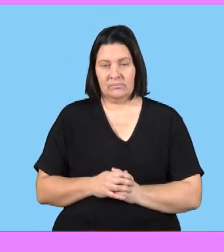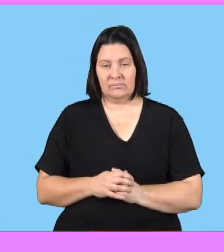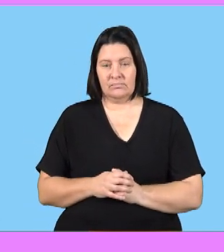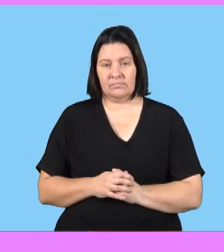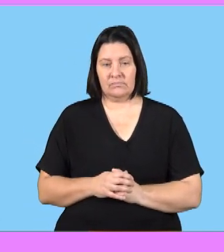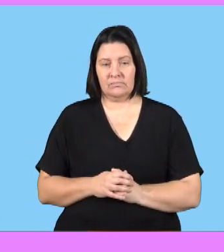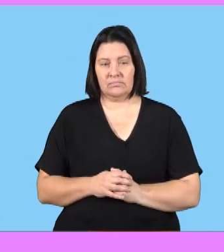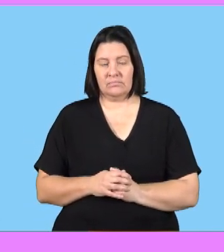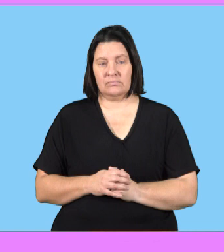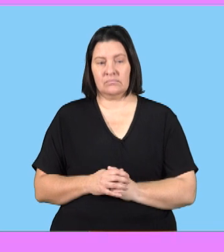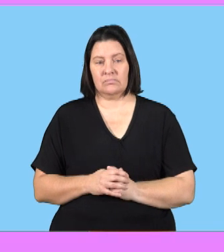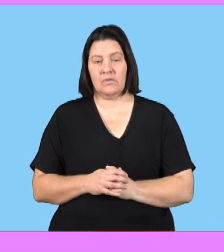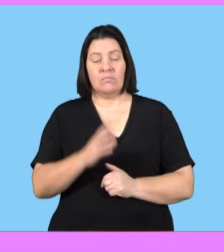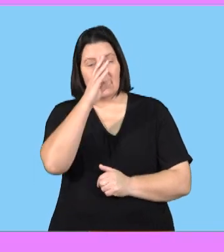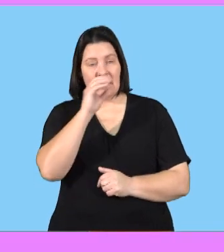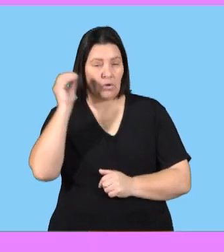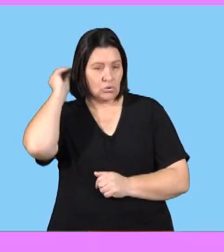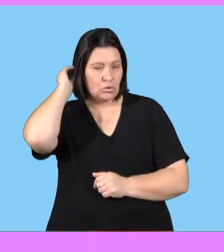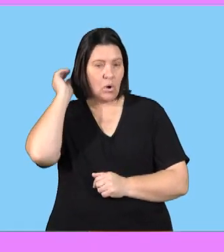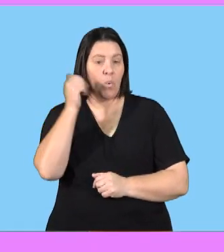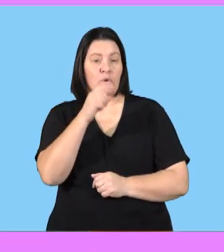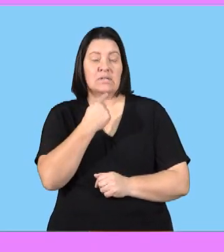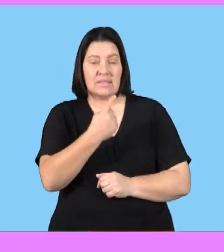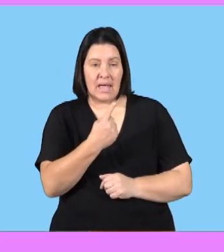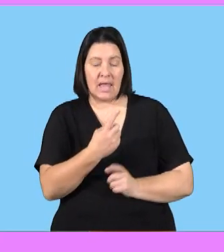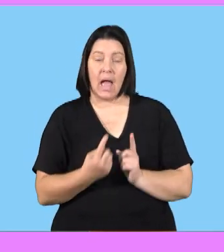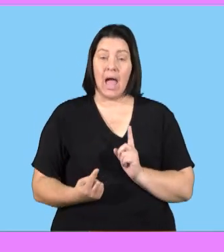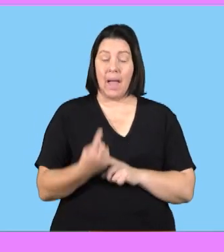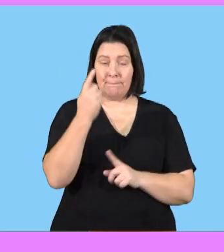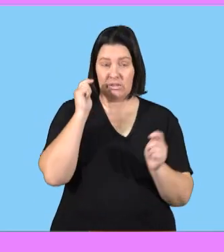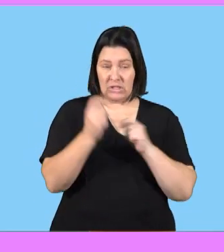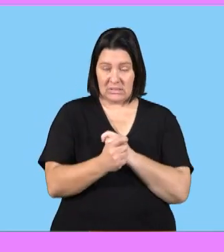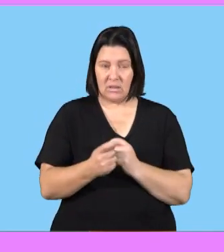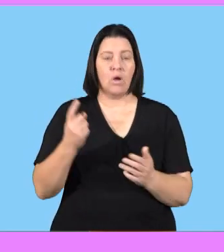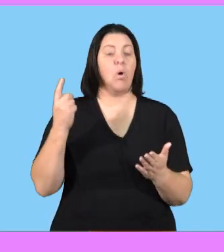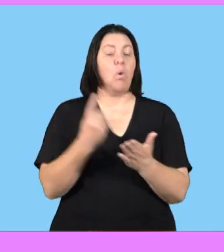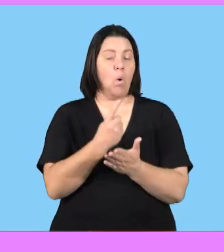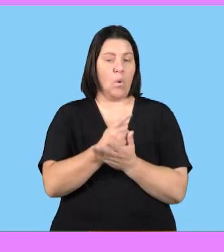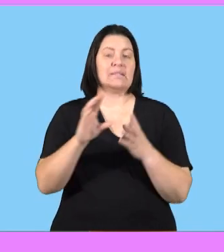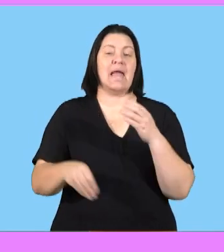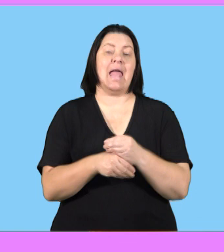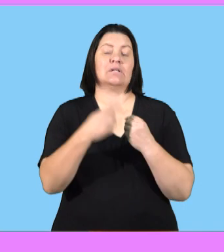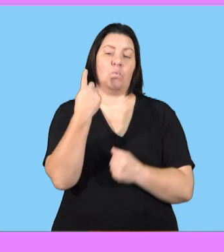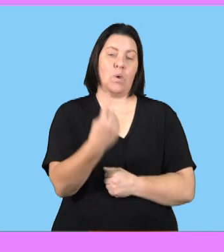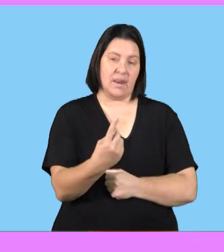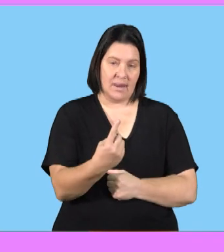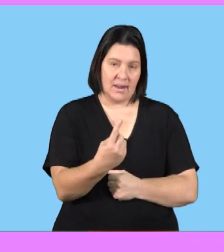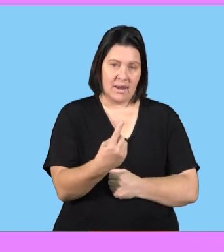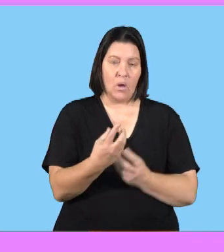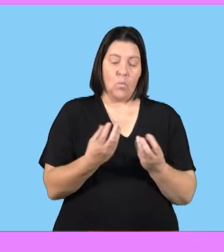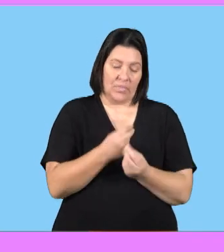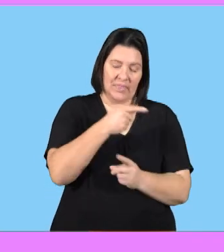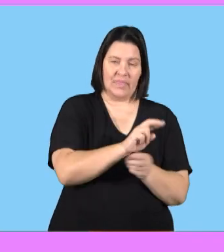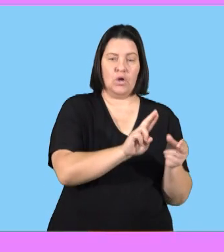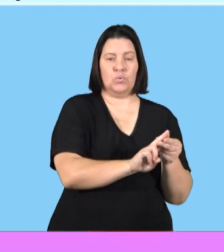be 13 therefore. So take note, when we say you adjust upwards, you always add 1